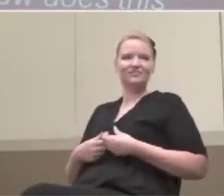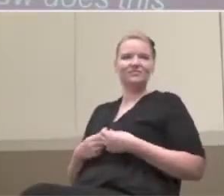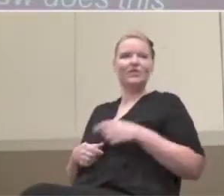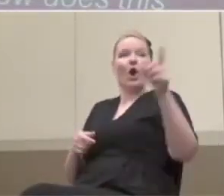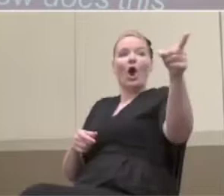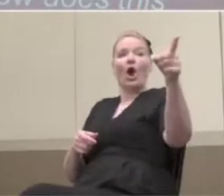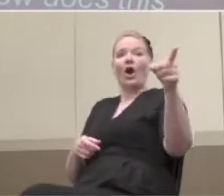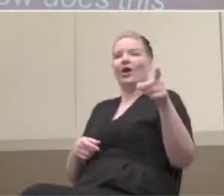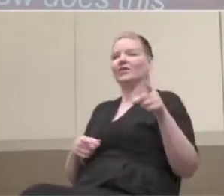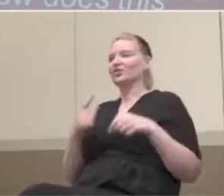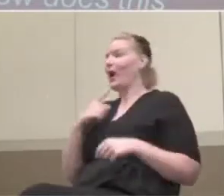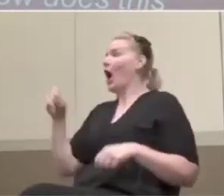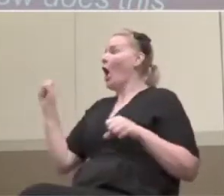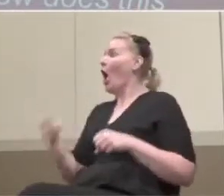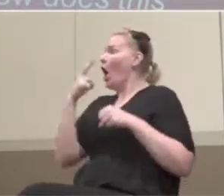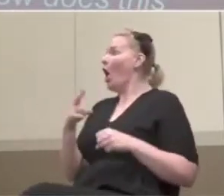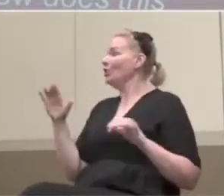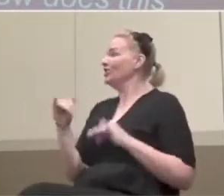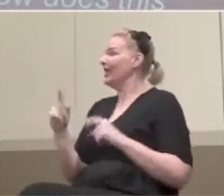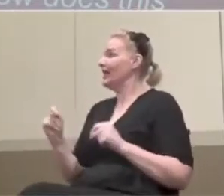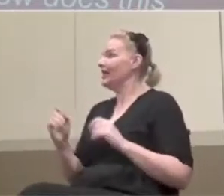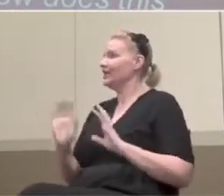All right. She just moved.